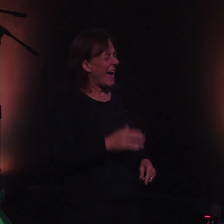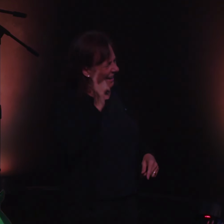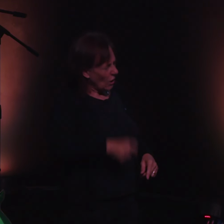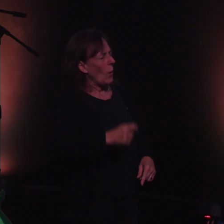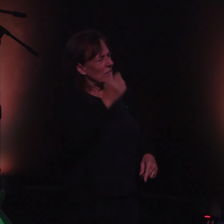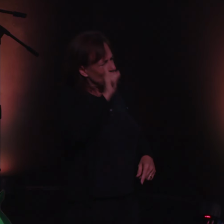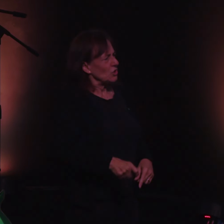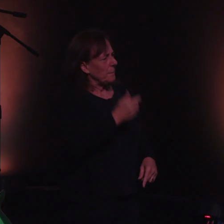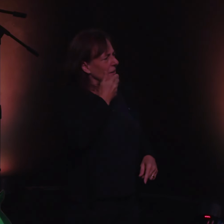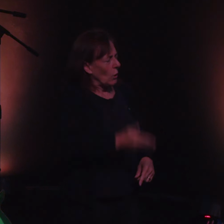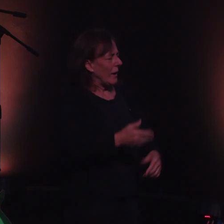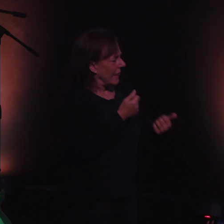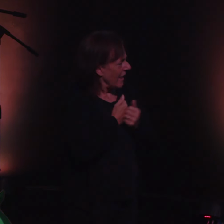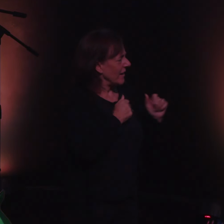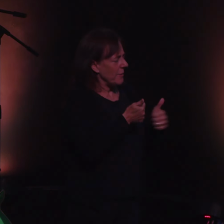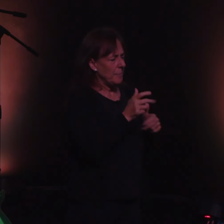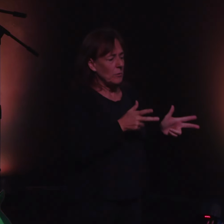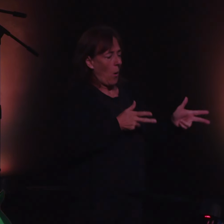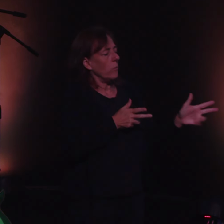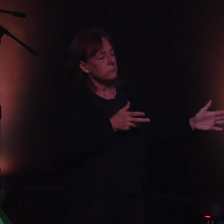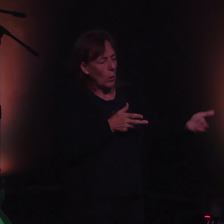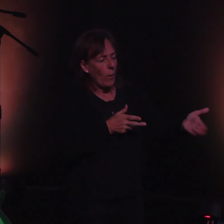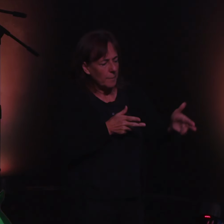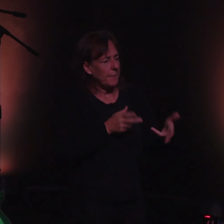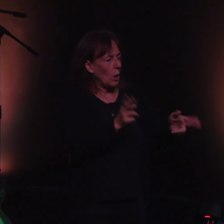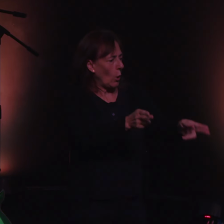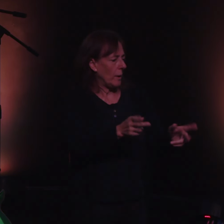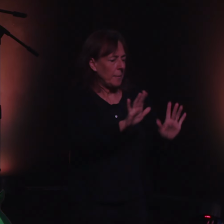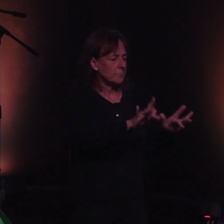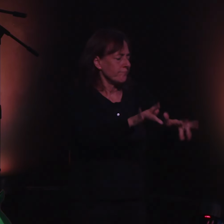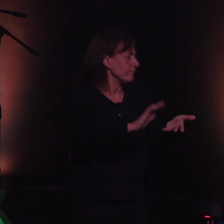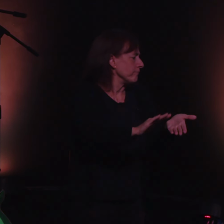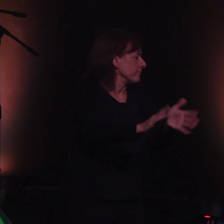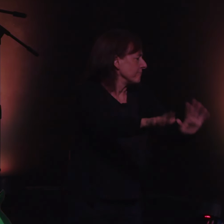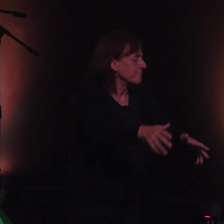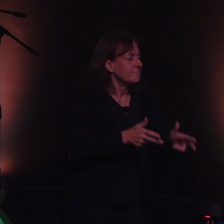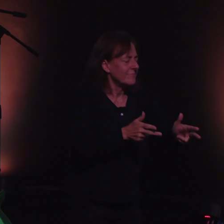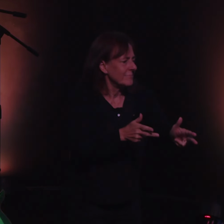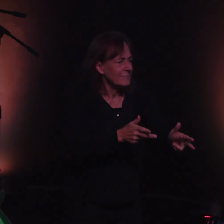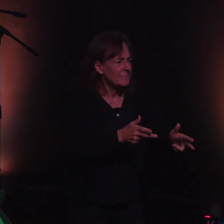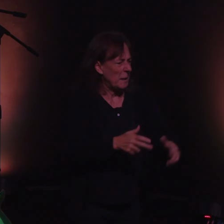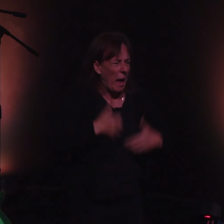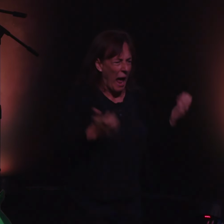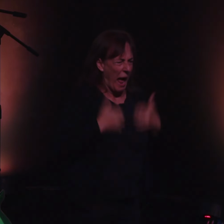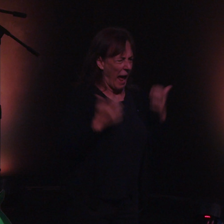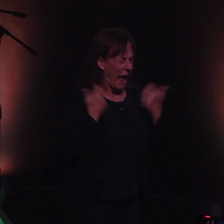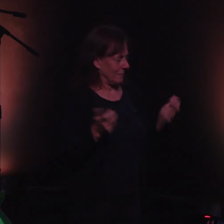should be doing these things. We should be loving other people better. We should be caring for people outside of ourselves. But we